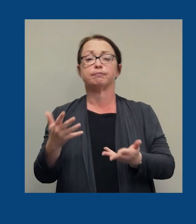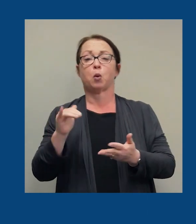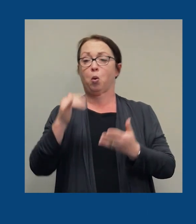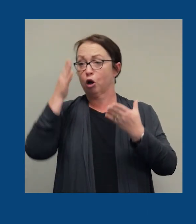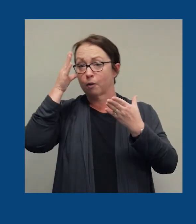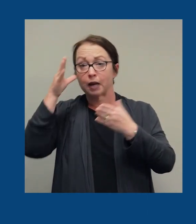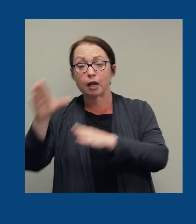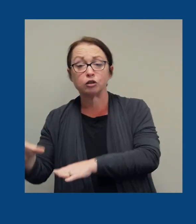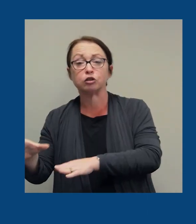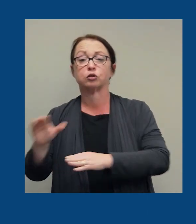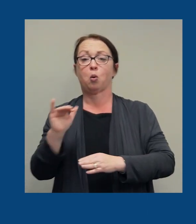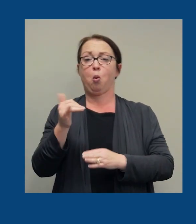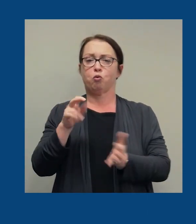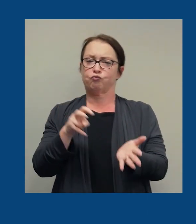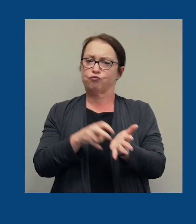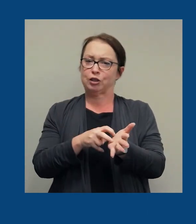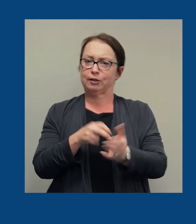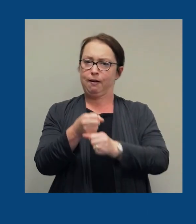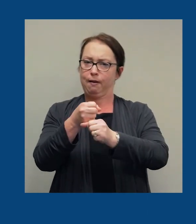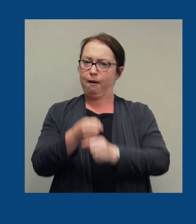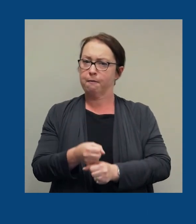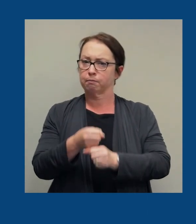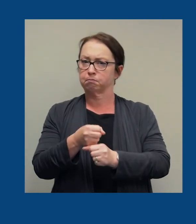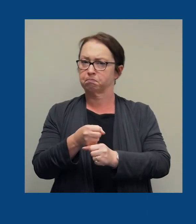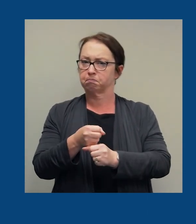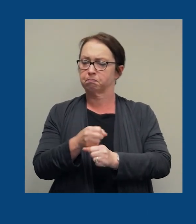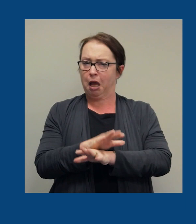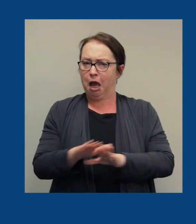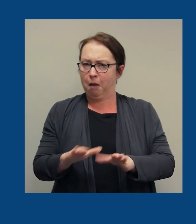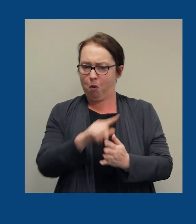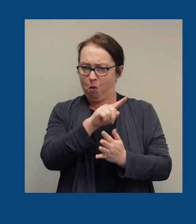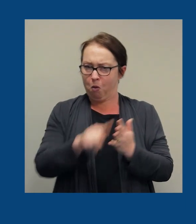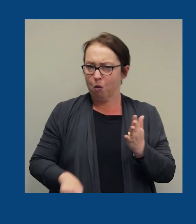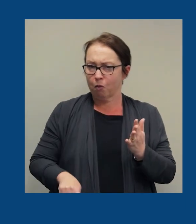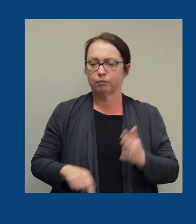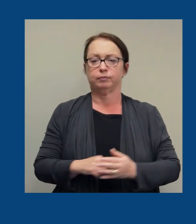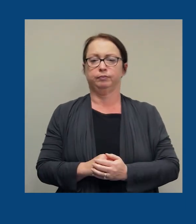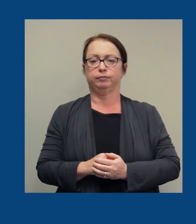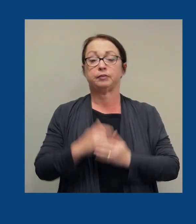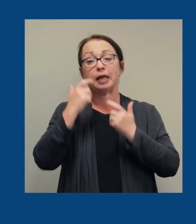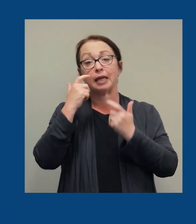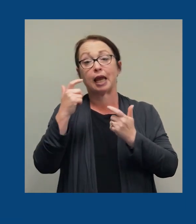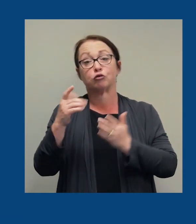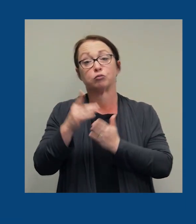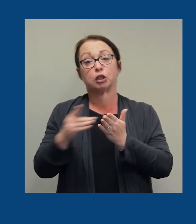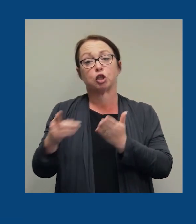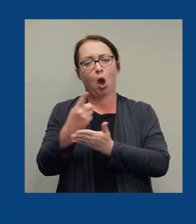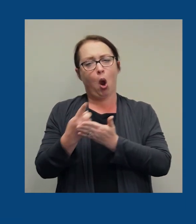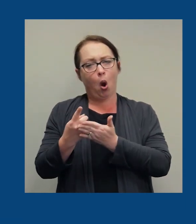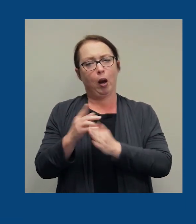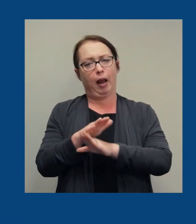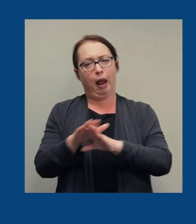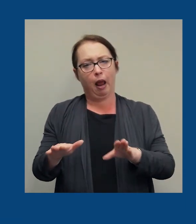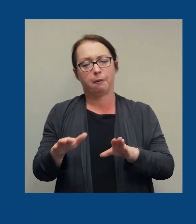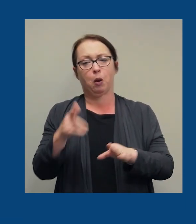we with Buitry, and new Wales share this with us, can Some people need lot home. Some people need a lot